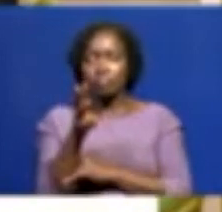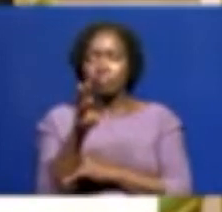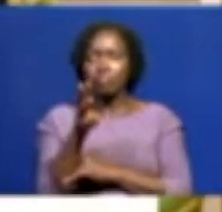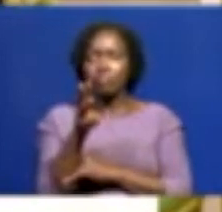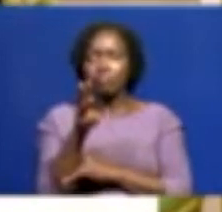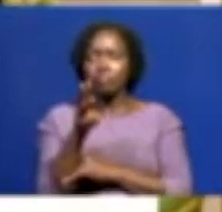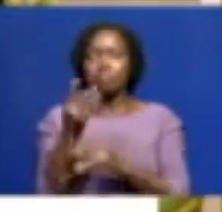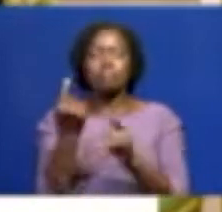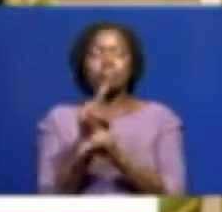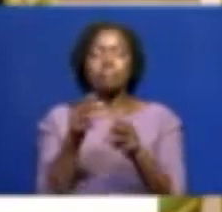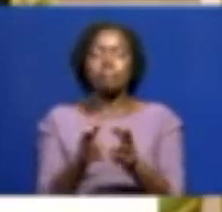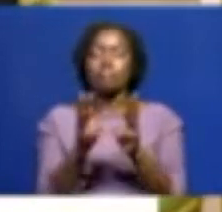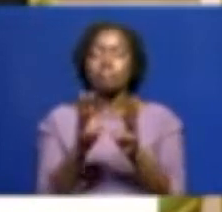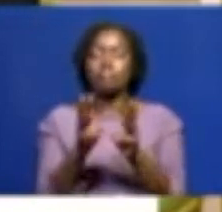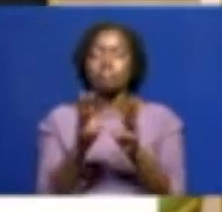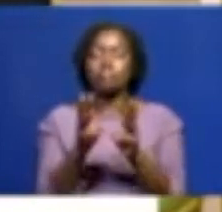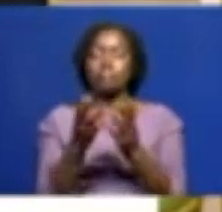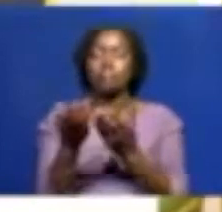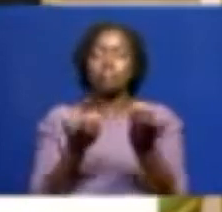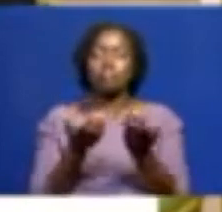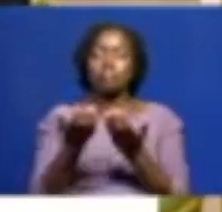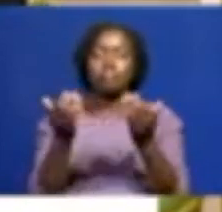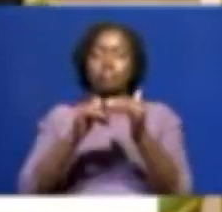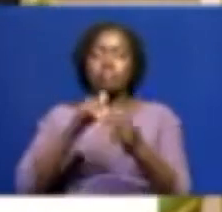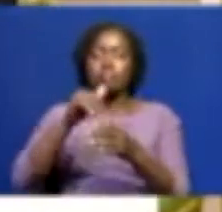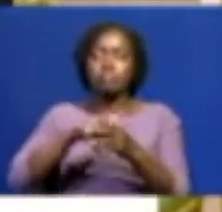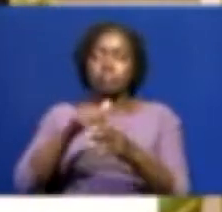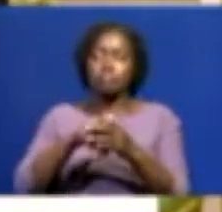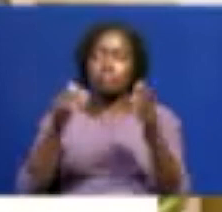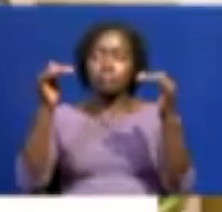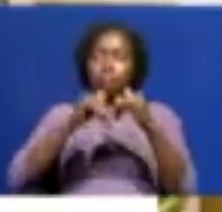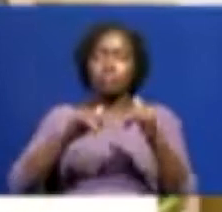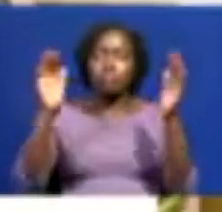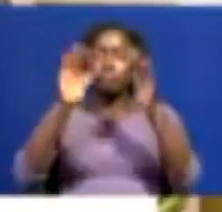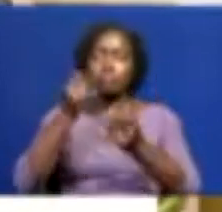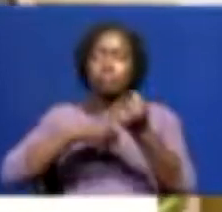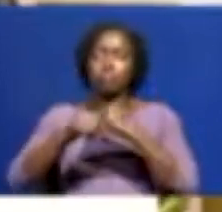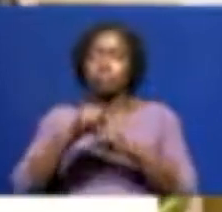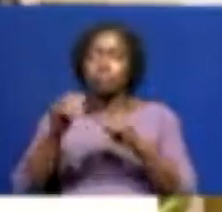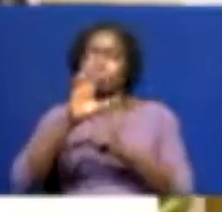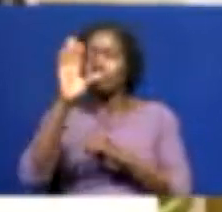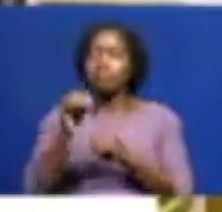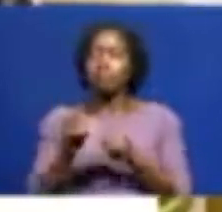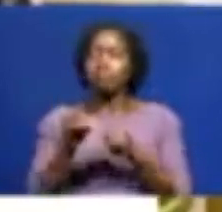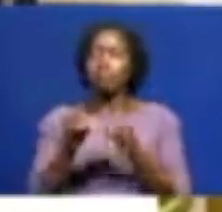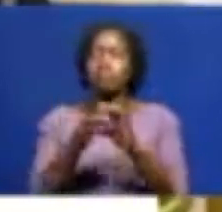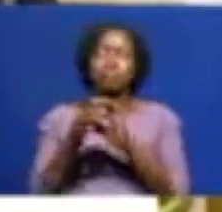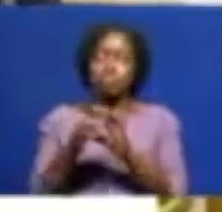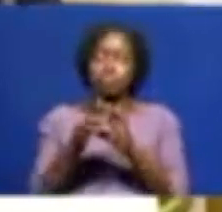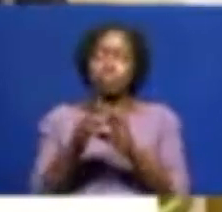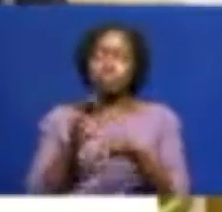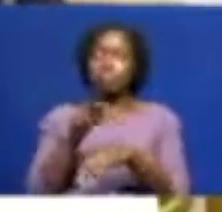will, in many aspects, be a trade and investment summit on climate action. The Africa Climate Summit unites the